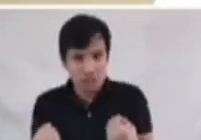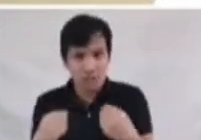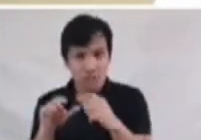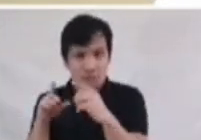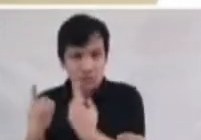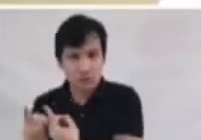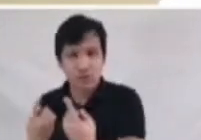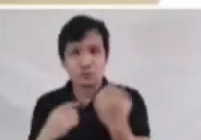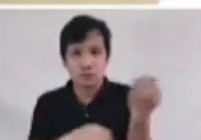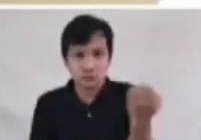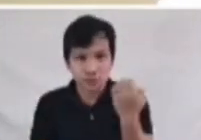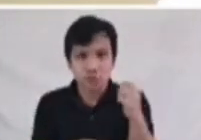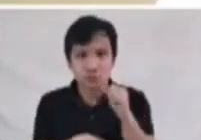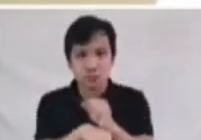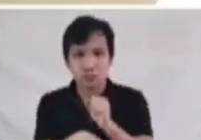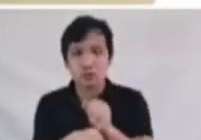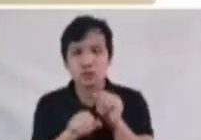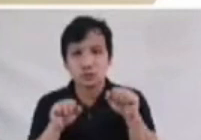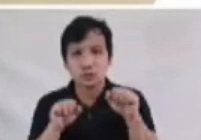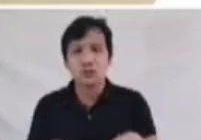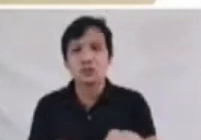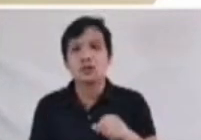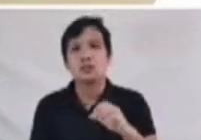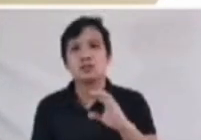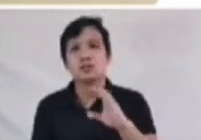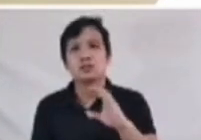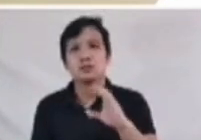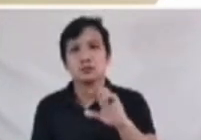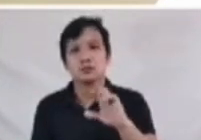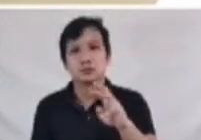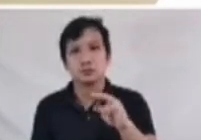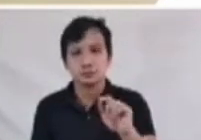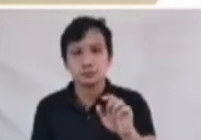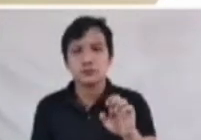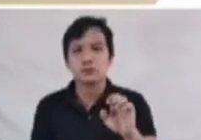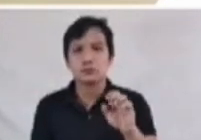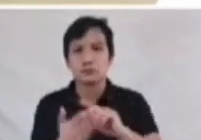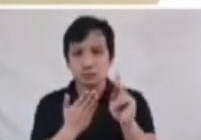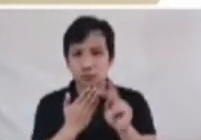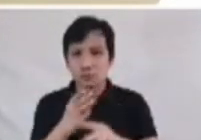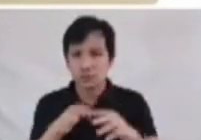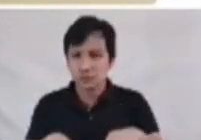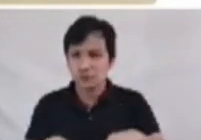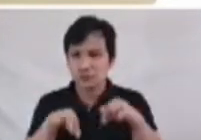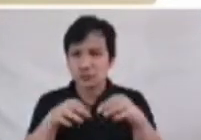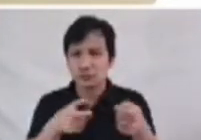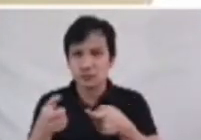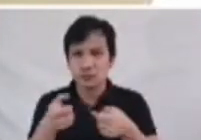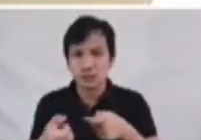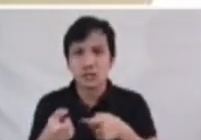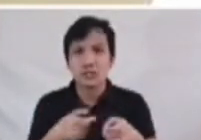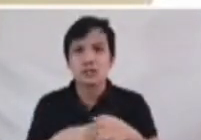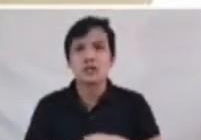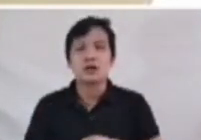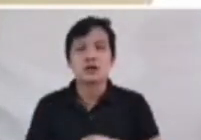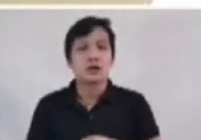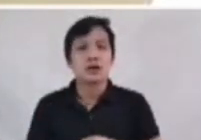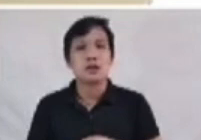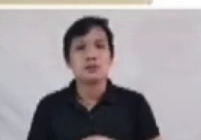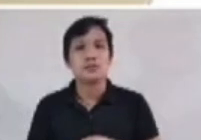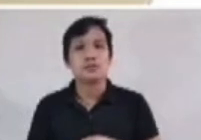GCQ. Pero kinakailangan po kumumply doon sa mga construction safety guidelines para sa